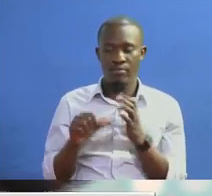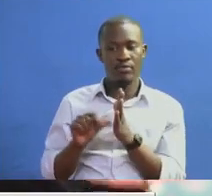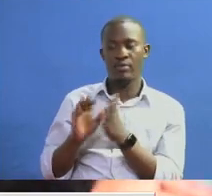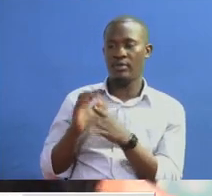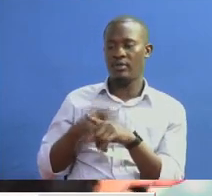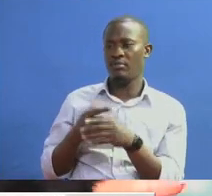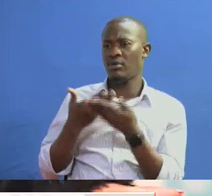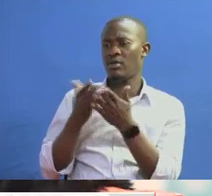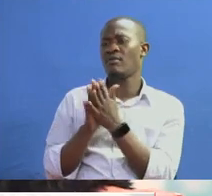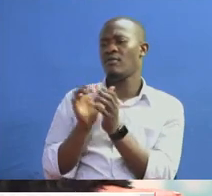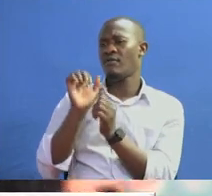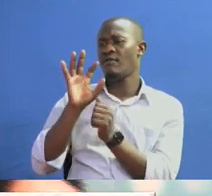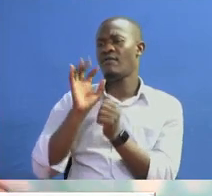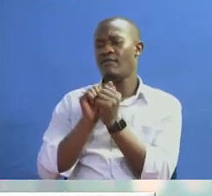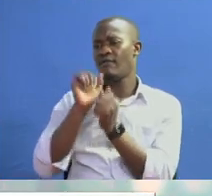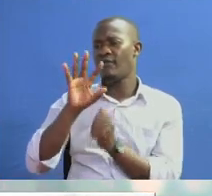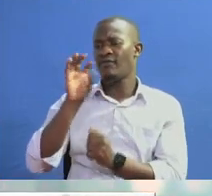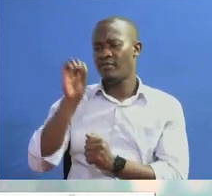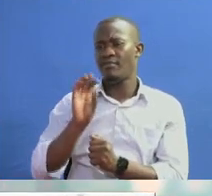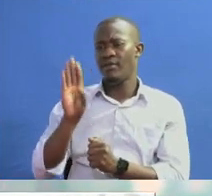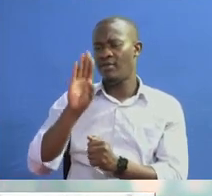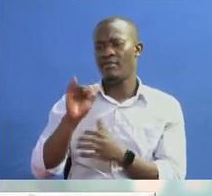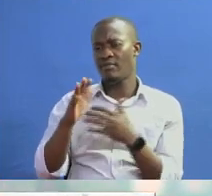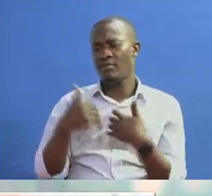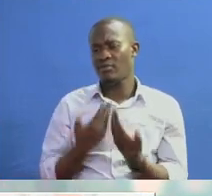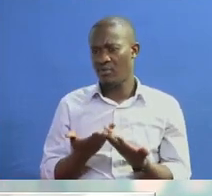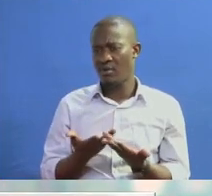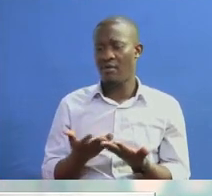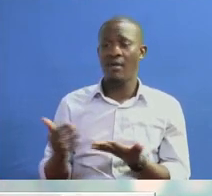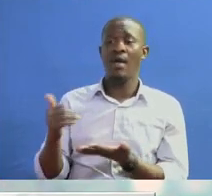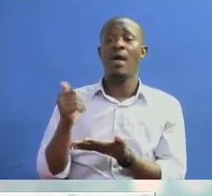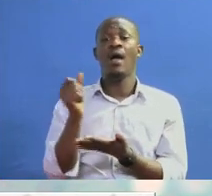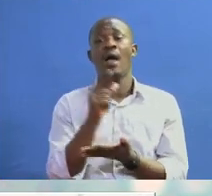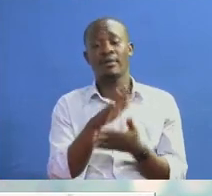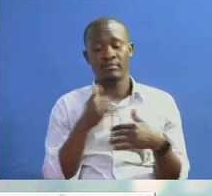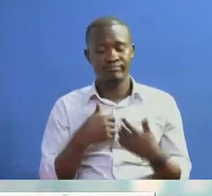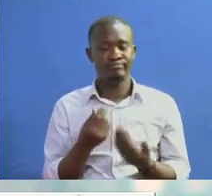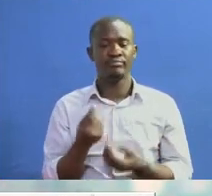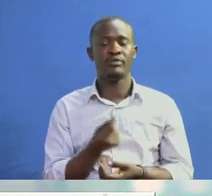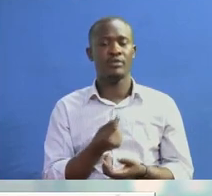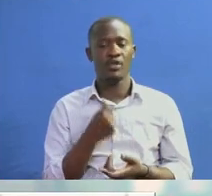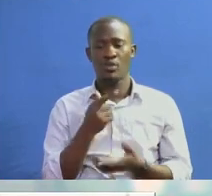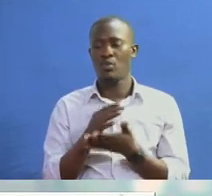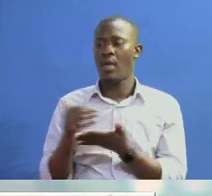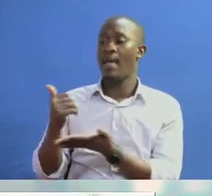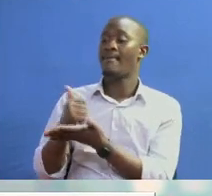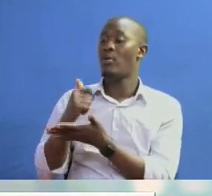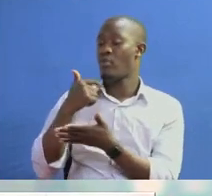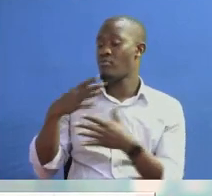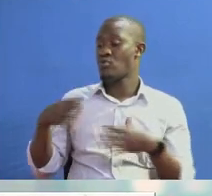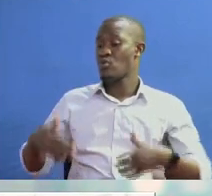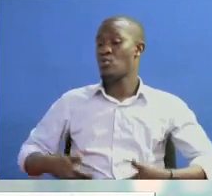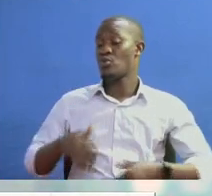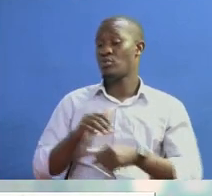give prison even 50 billion, because we'll be earning a source of income. We'll have employed more youth who are doing petty